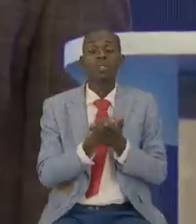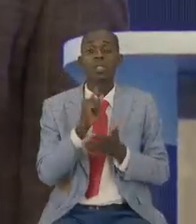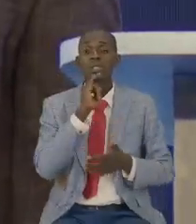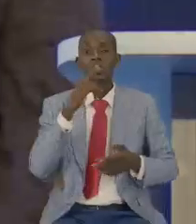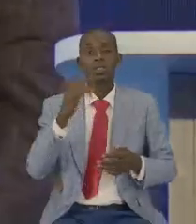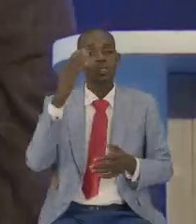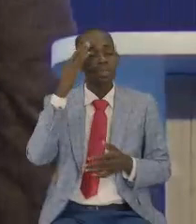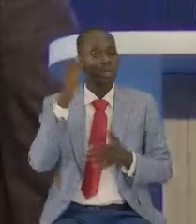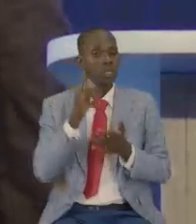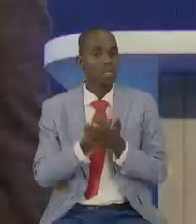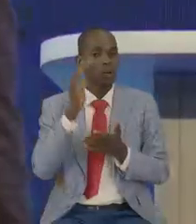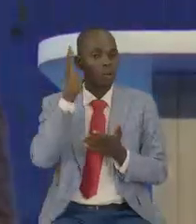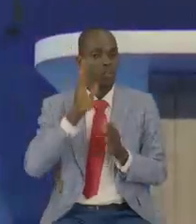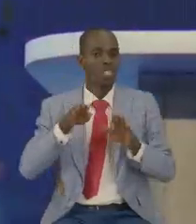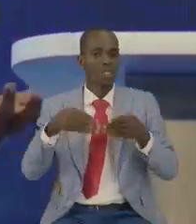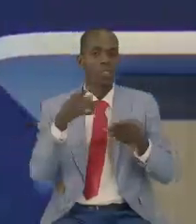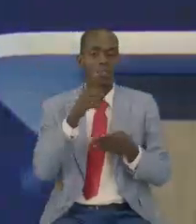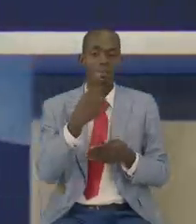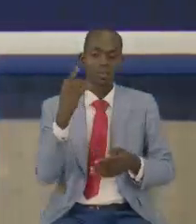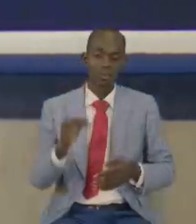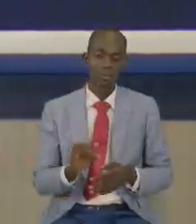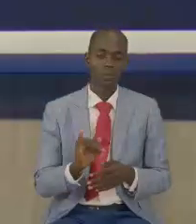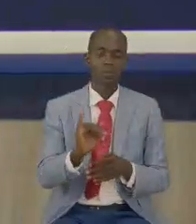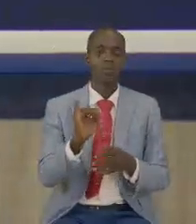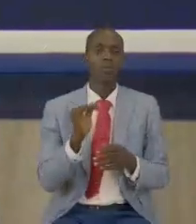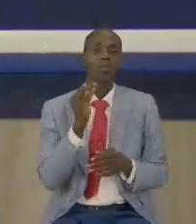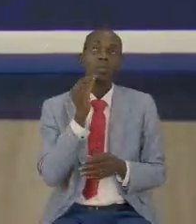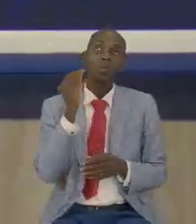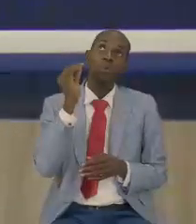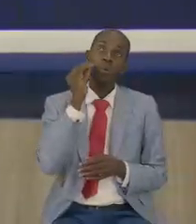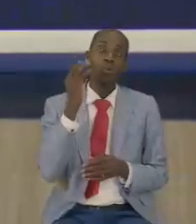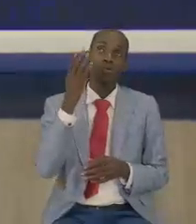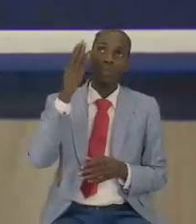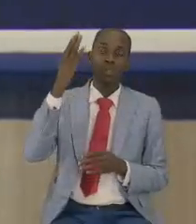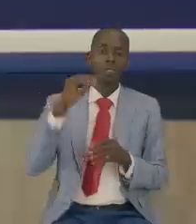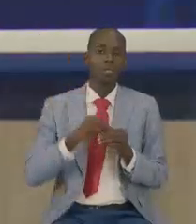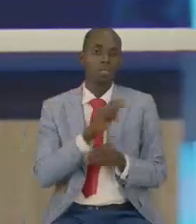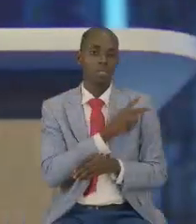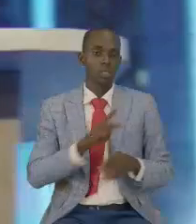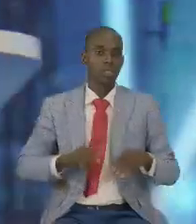everlasting abode in the kingdom of God in heaven. Then it says in verse 20,